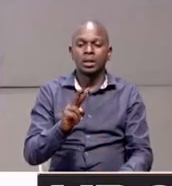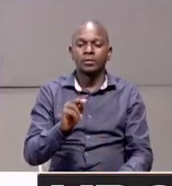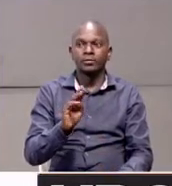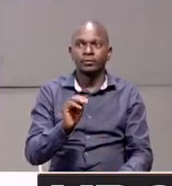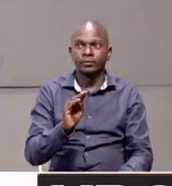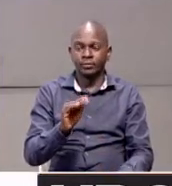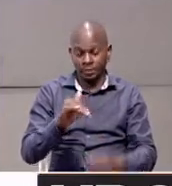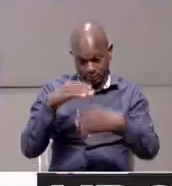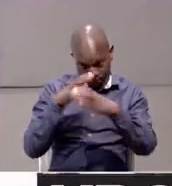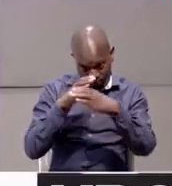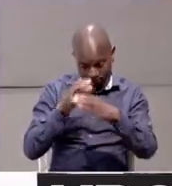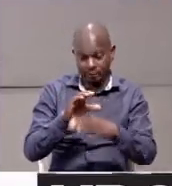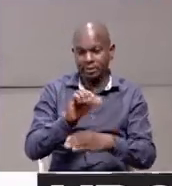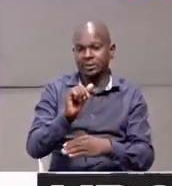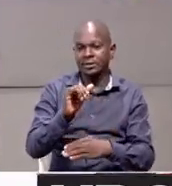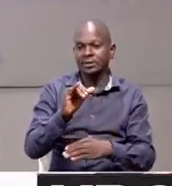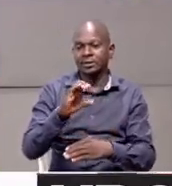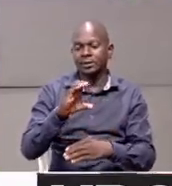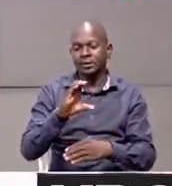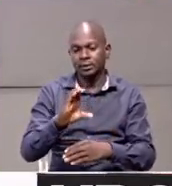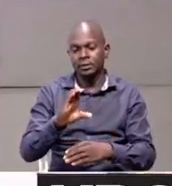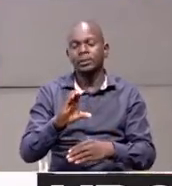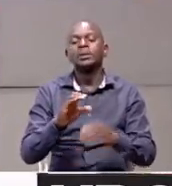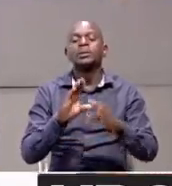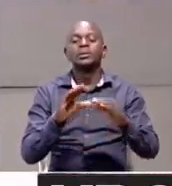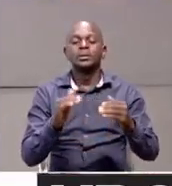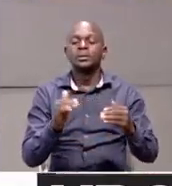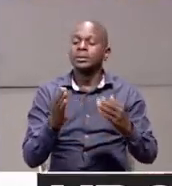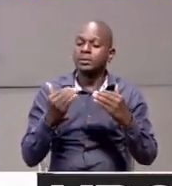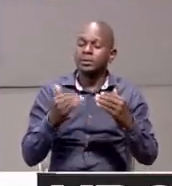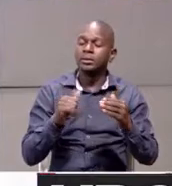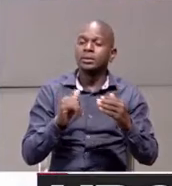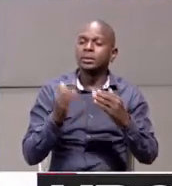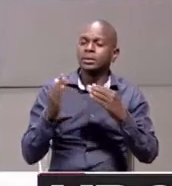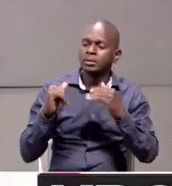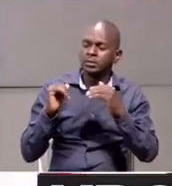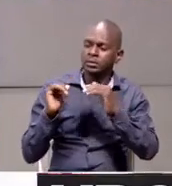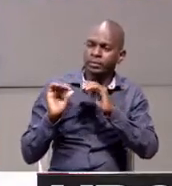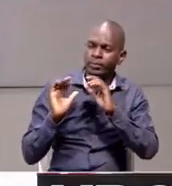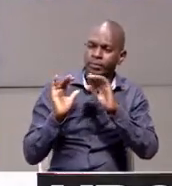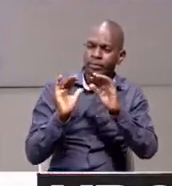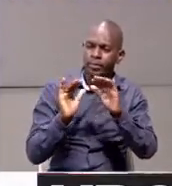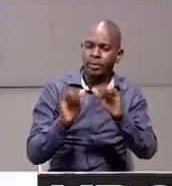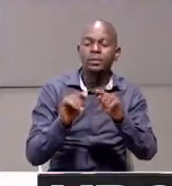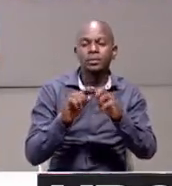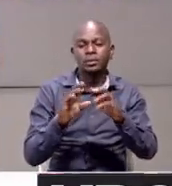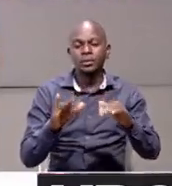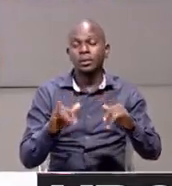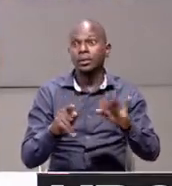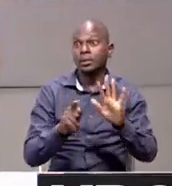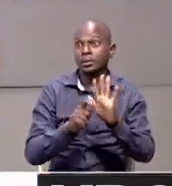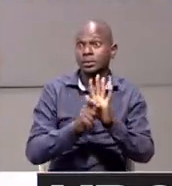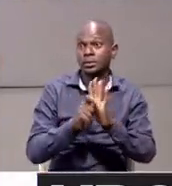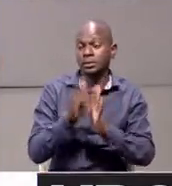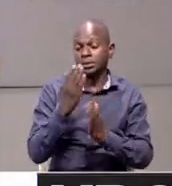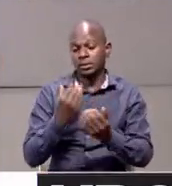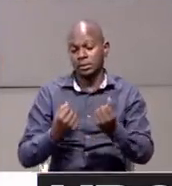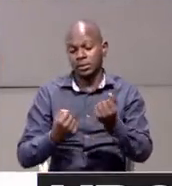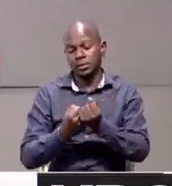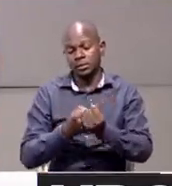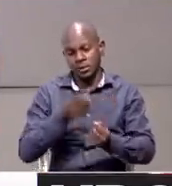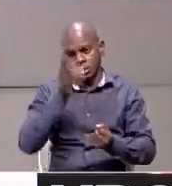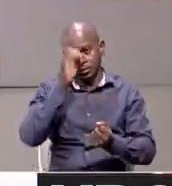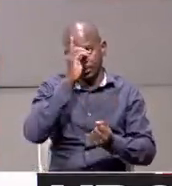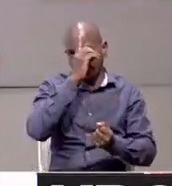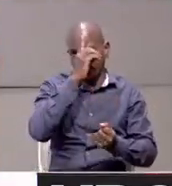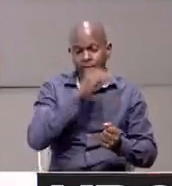technician at AIDS Information Center, thanked the organizers for mobilizing hundreds of thousands for testing to support the Kabaka cause.